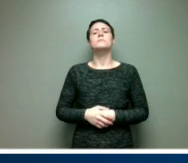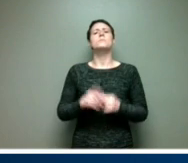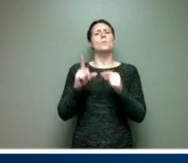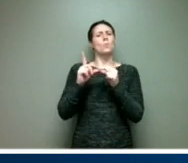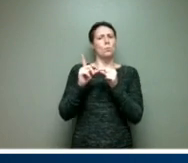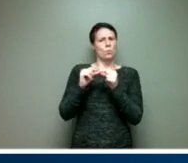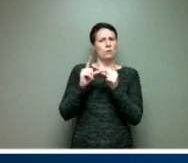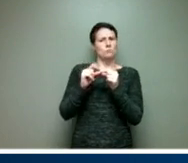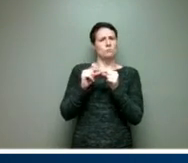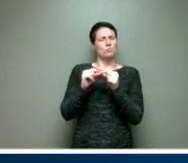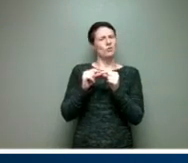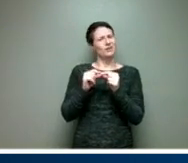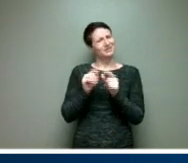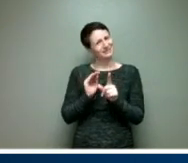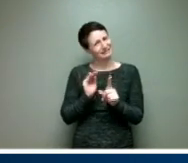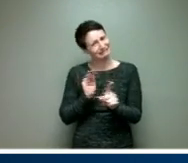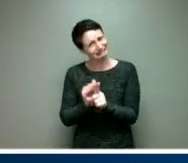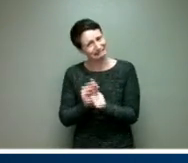that resource,